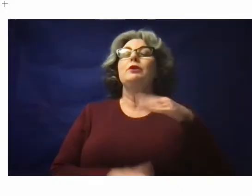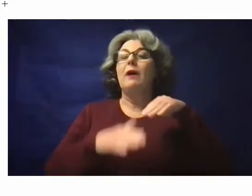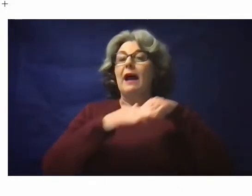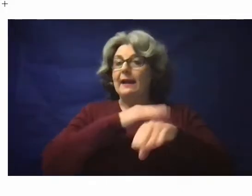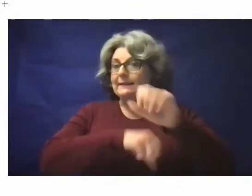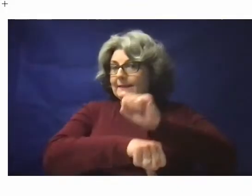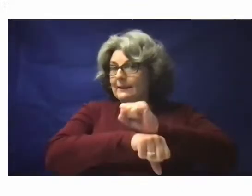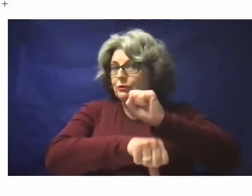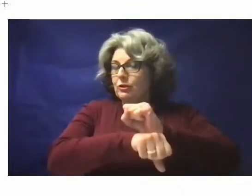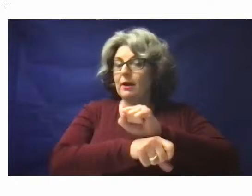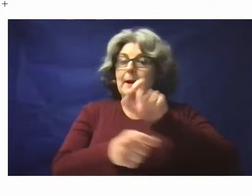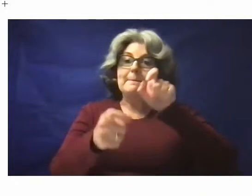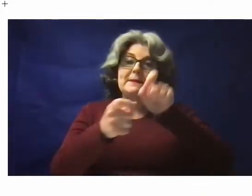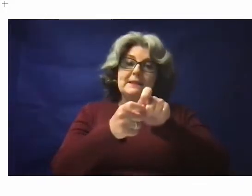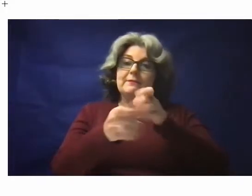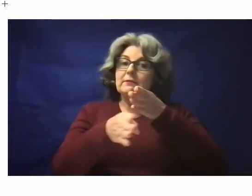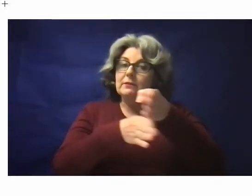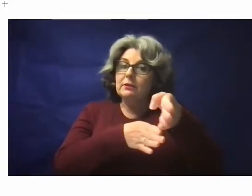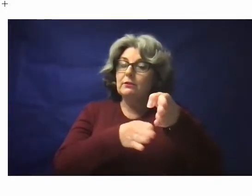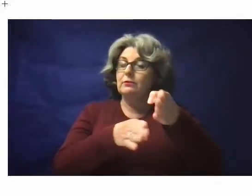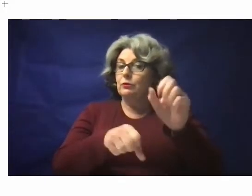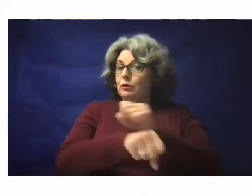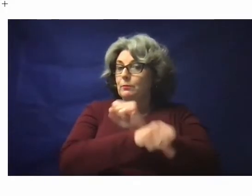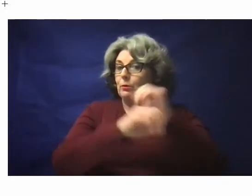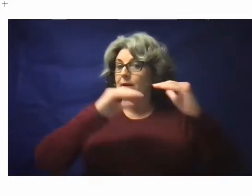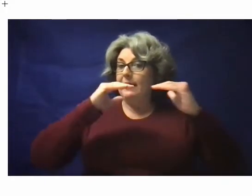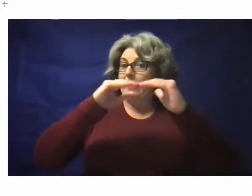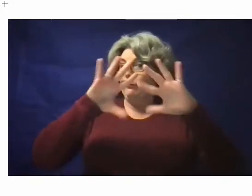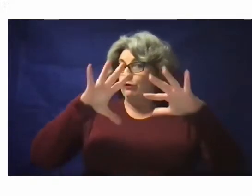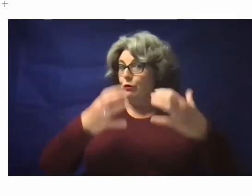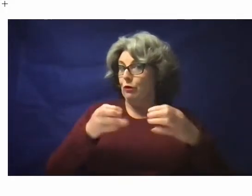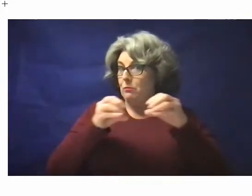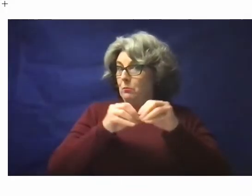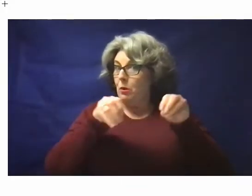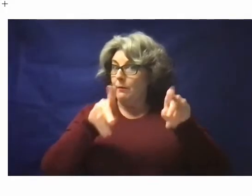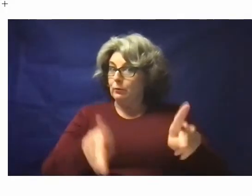open specifically to members of an employment equity group.